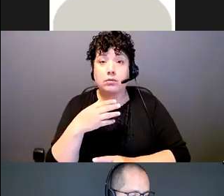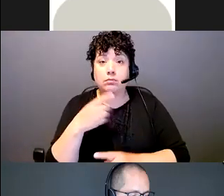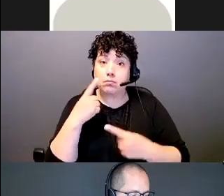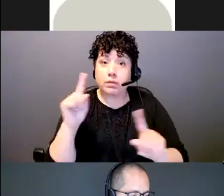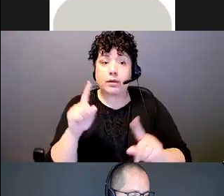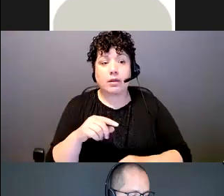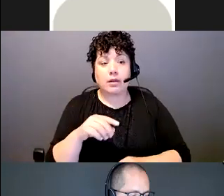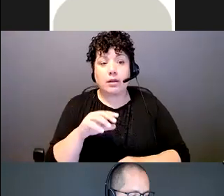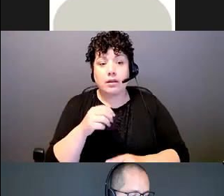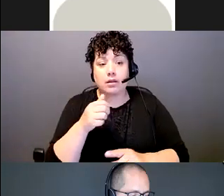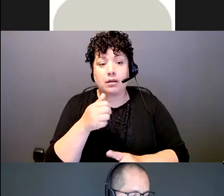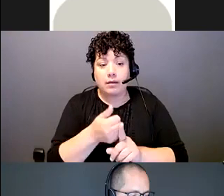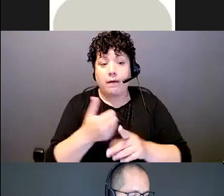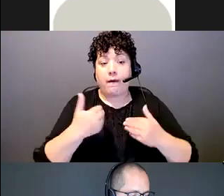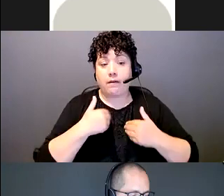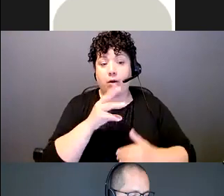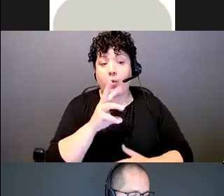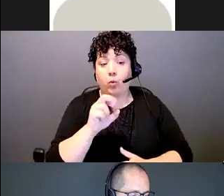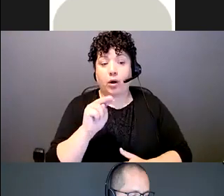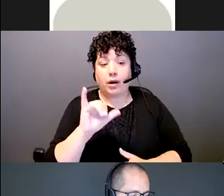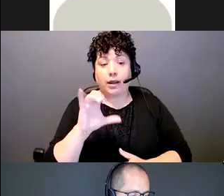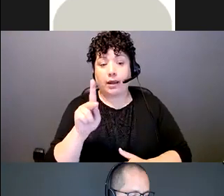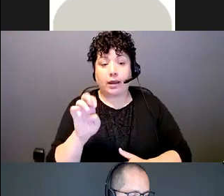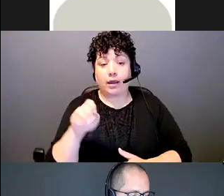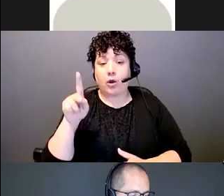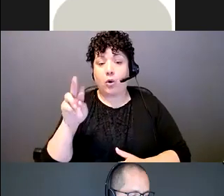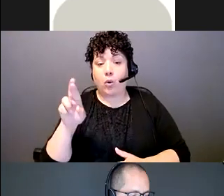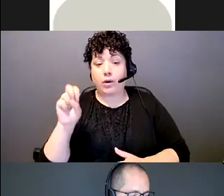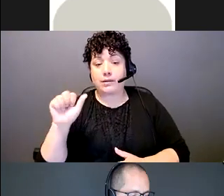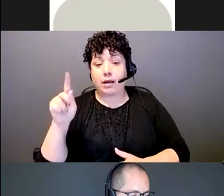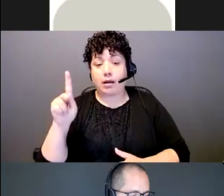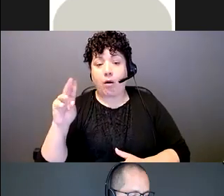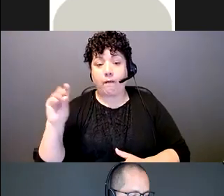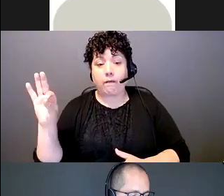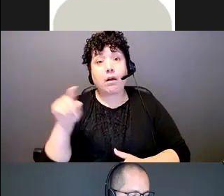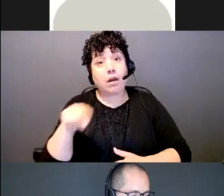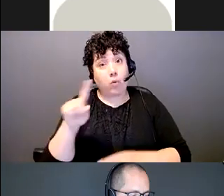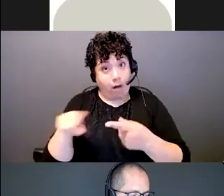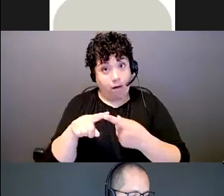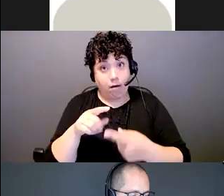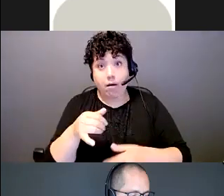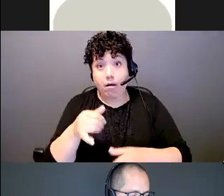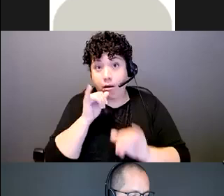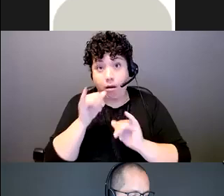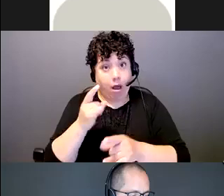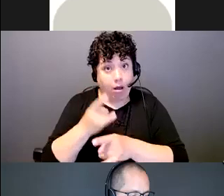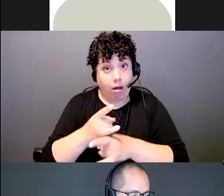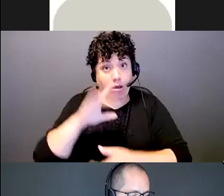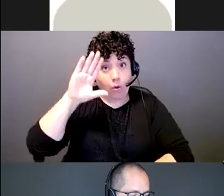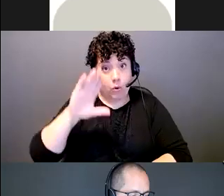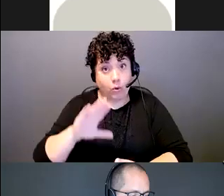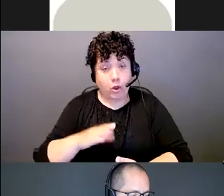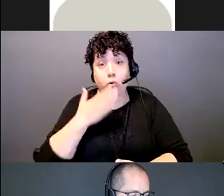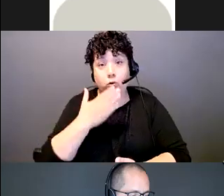reversibility of Wernicke-Korsakoff syndrome. So when people abstain from alcohol, they have good medical care, good nutrition, some of